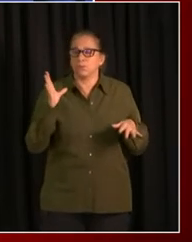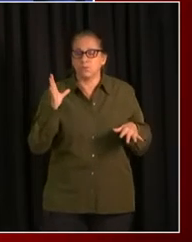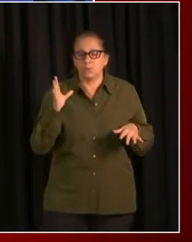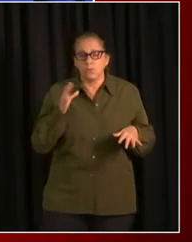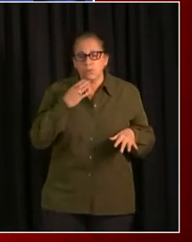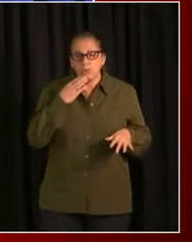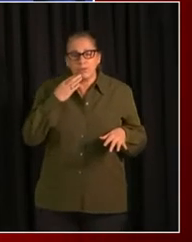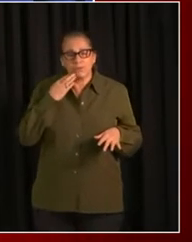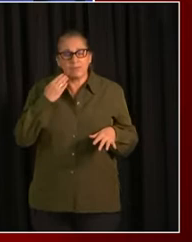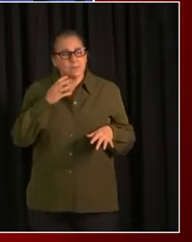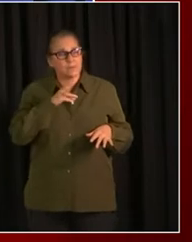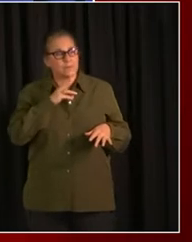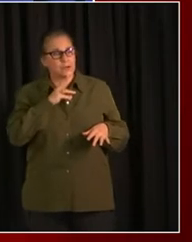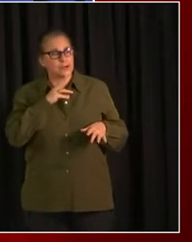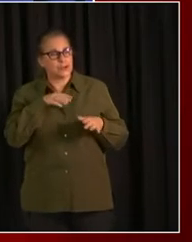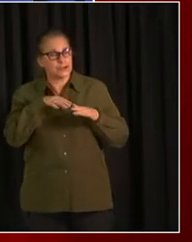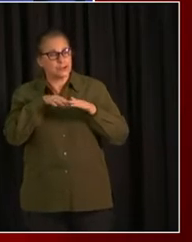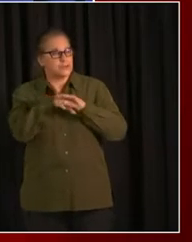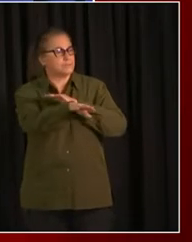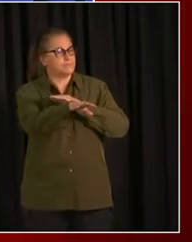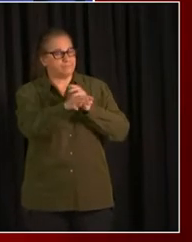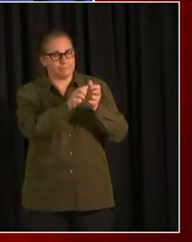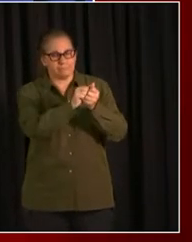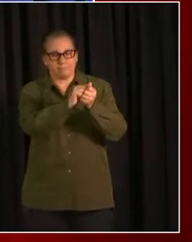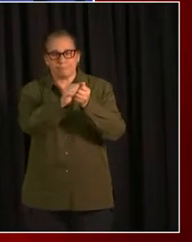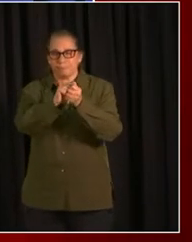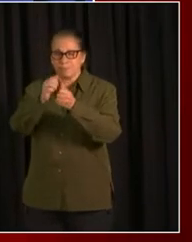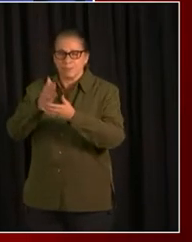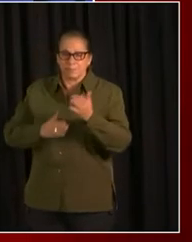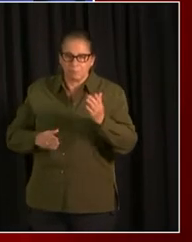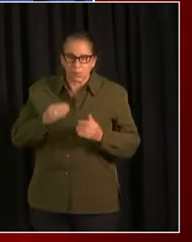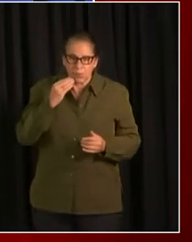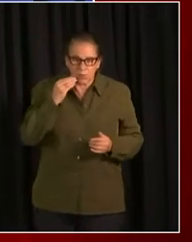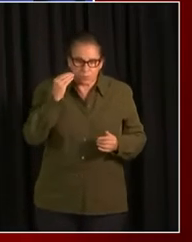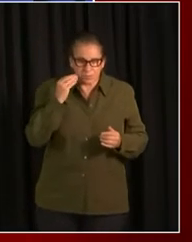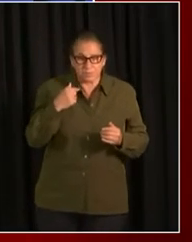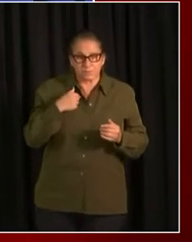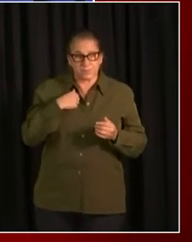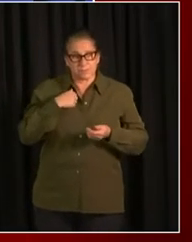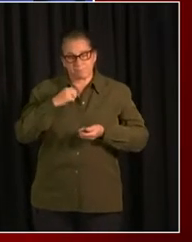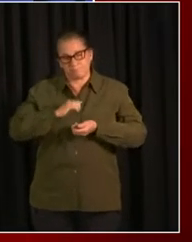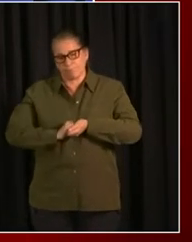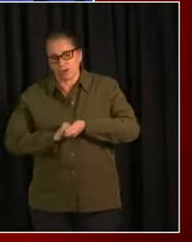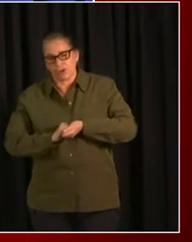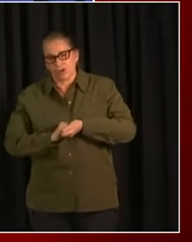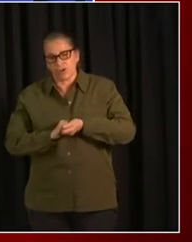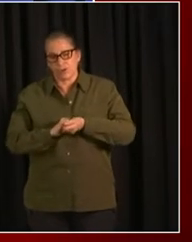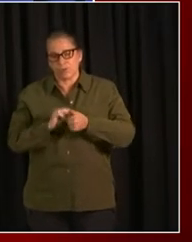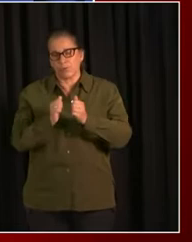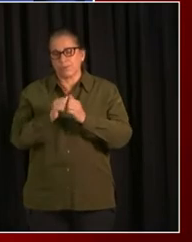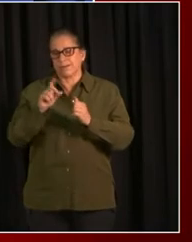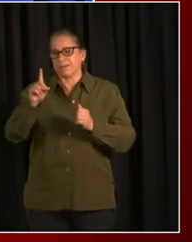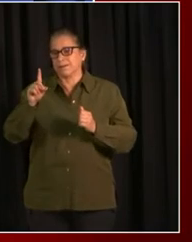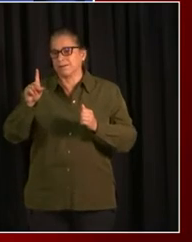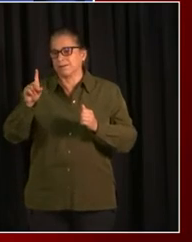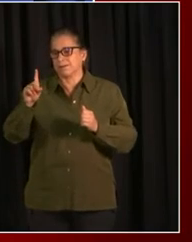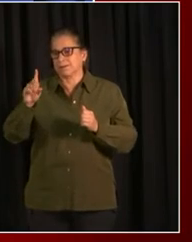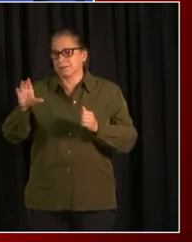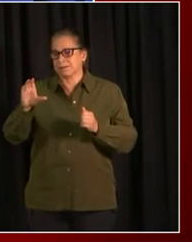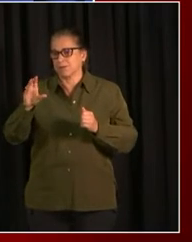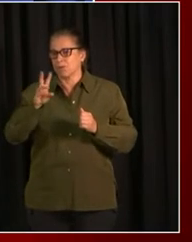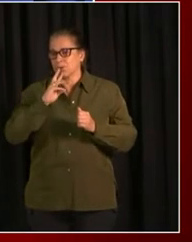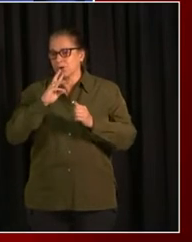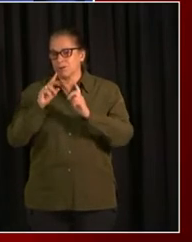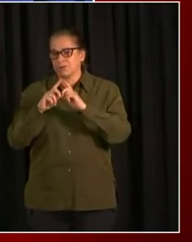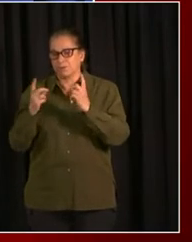and the water. The district has been working very closely with DC Water. As you know, Mayor